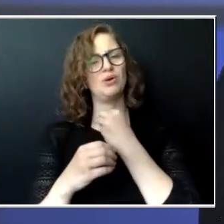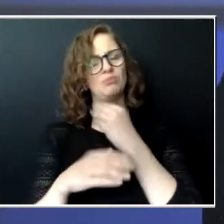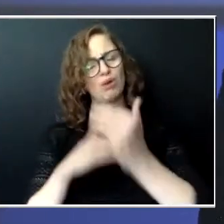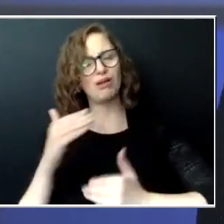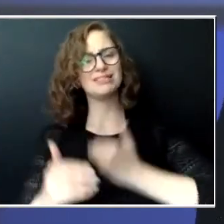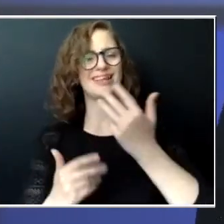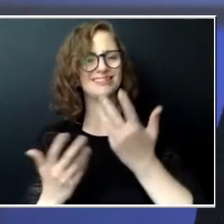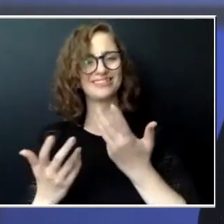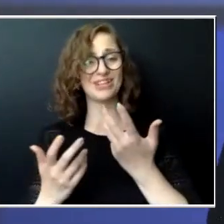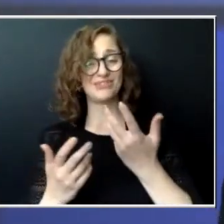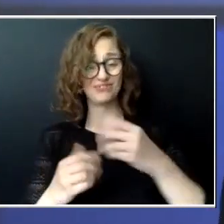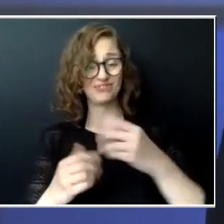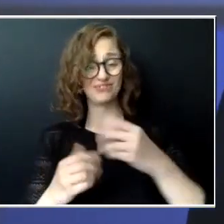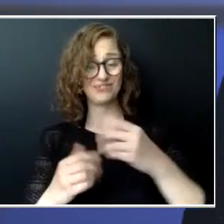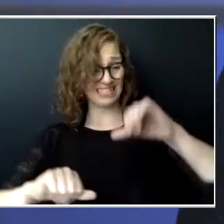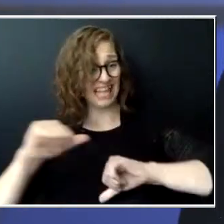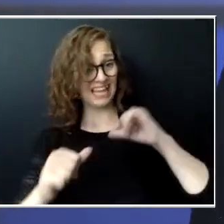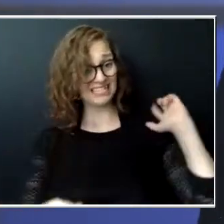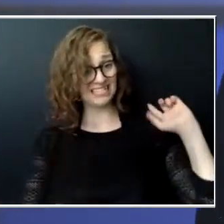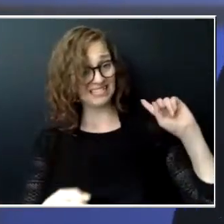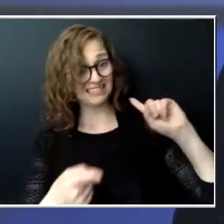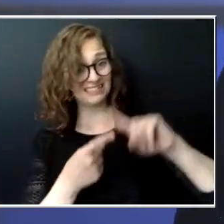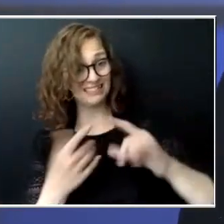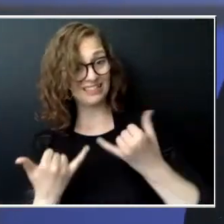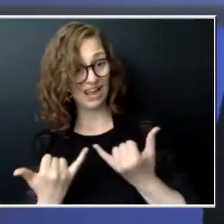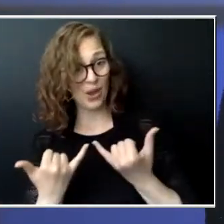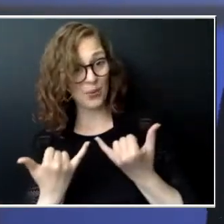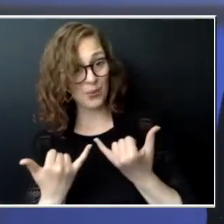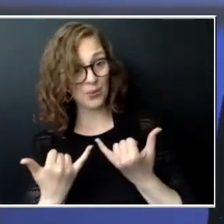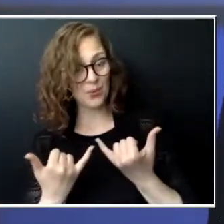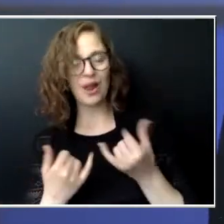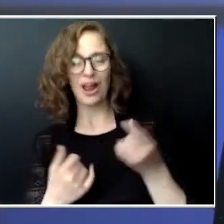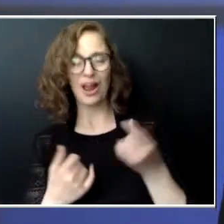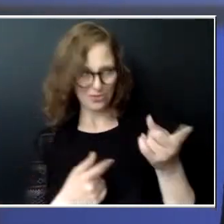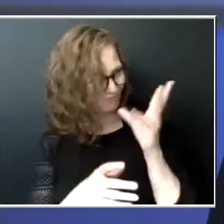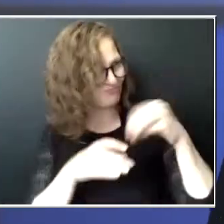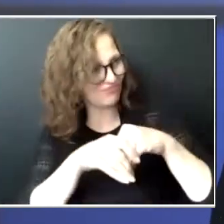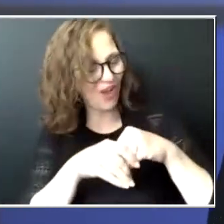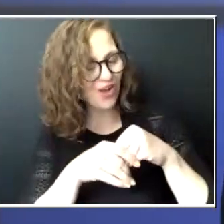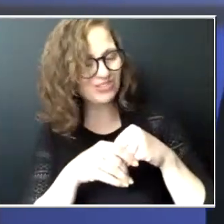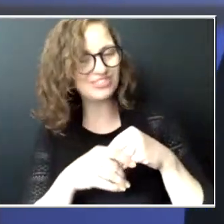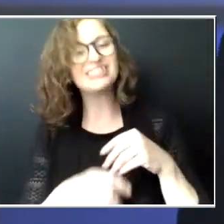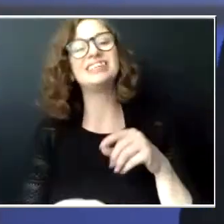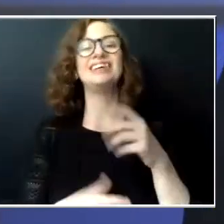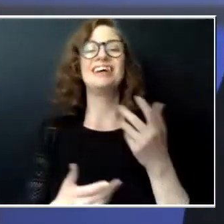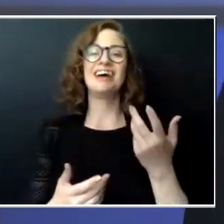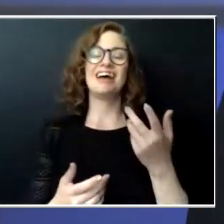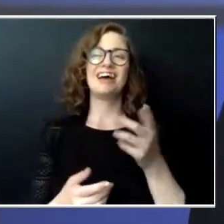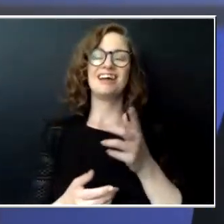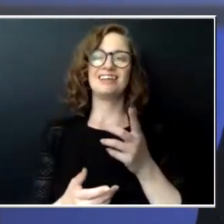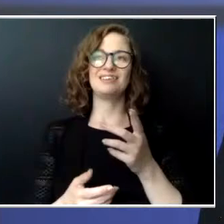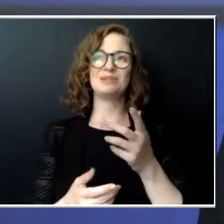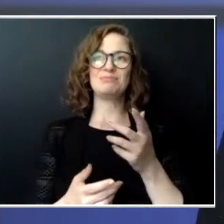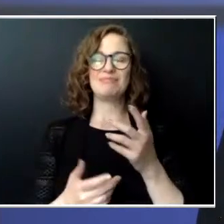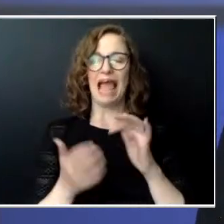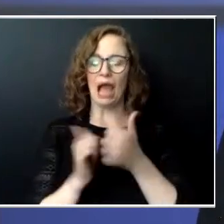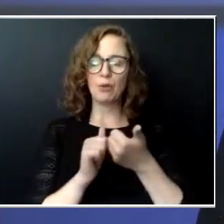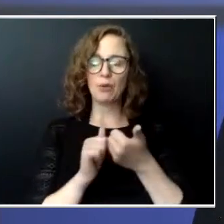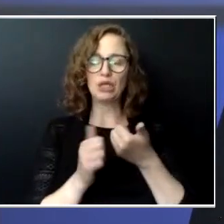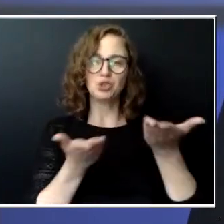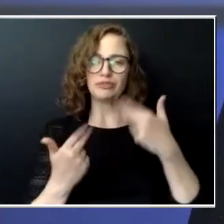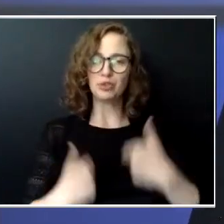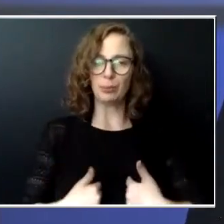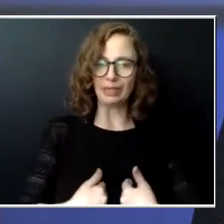this point. Yeah, you've been a big part of it now. In that big Yeah. humanitarian human species sense, but also just as